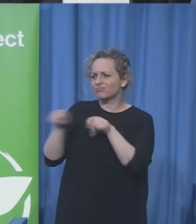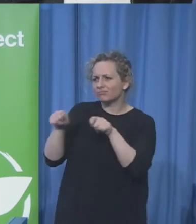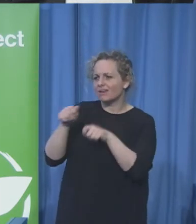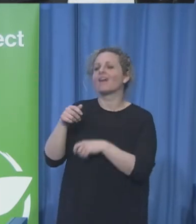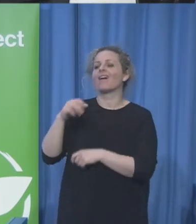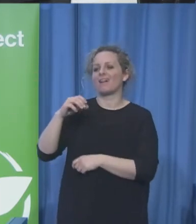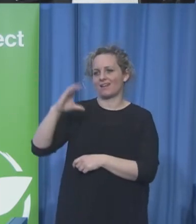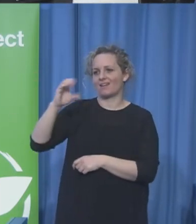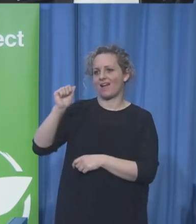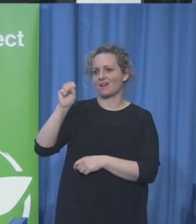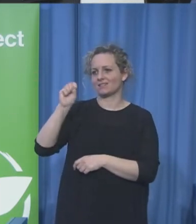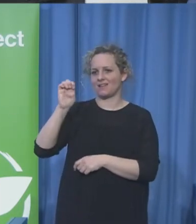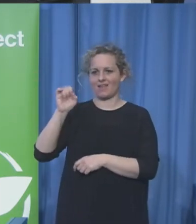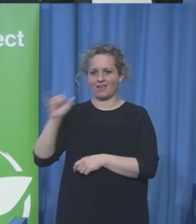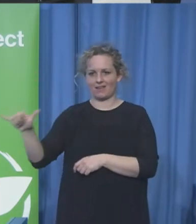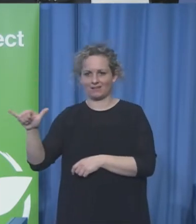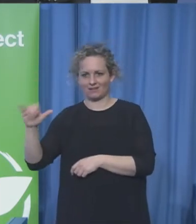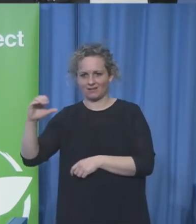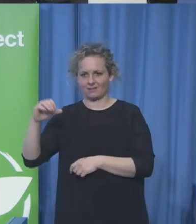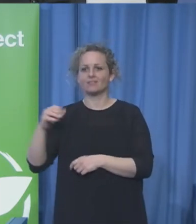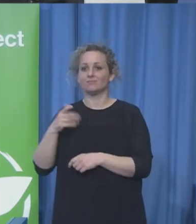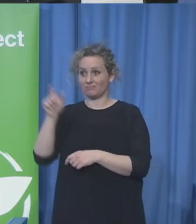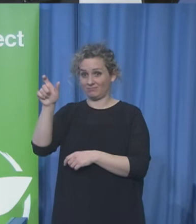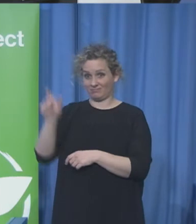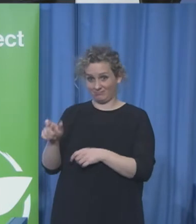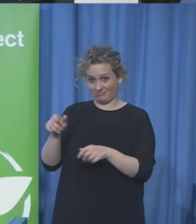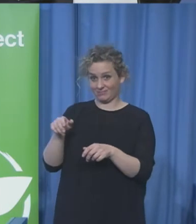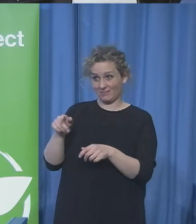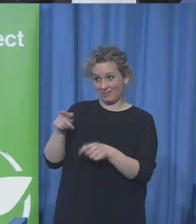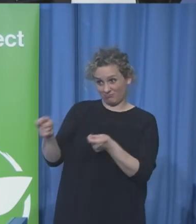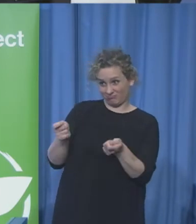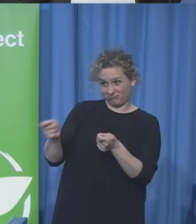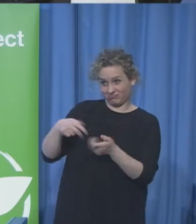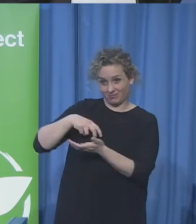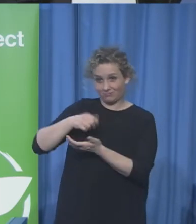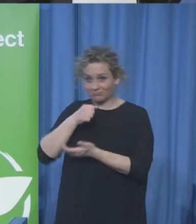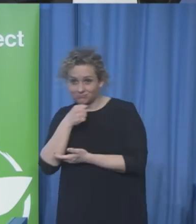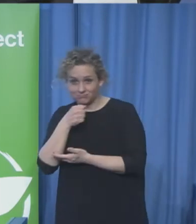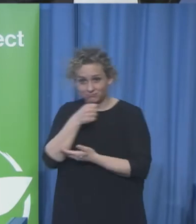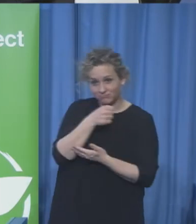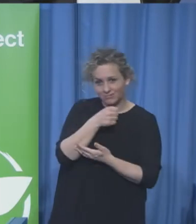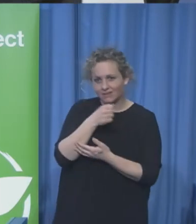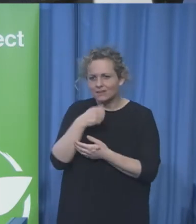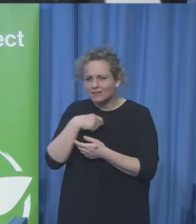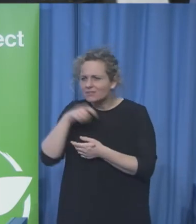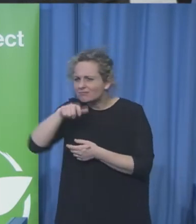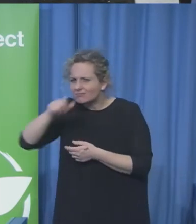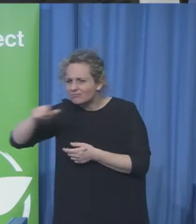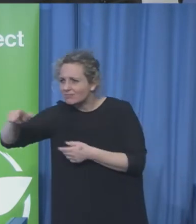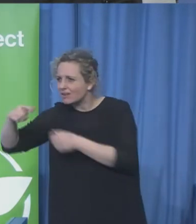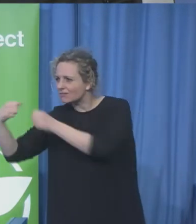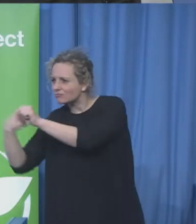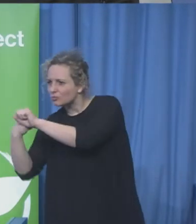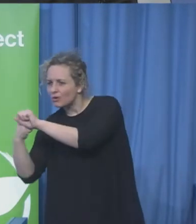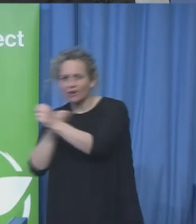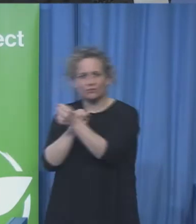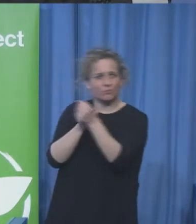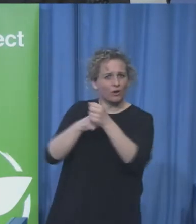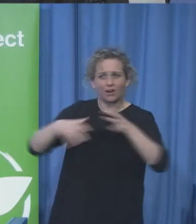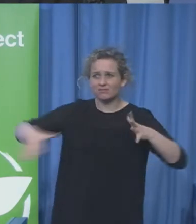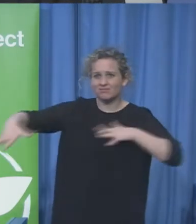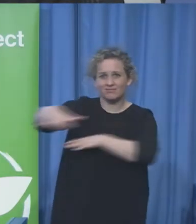Please give her and all the other supporters a very big and special applause.